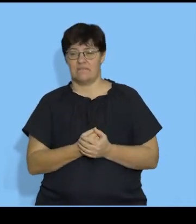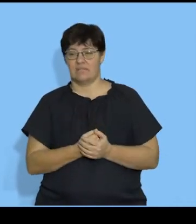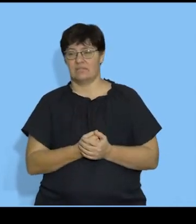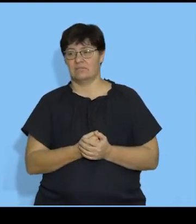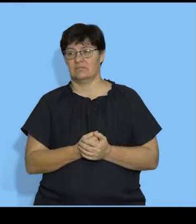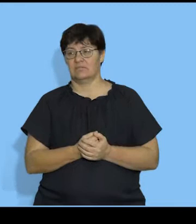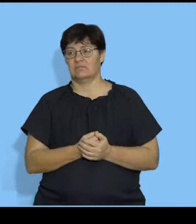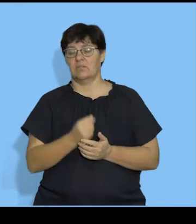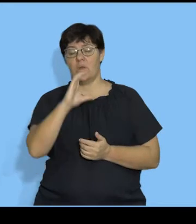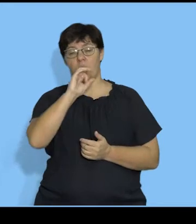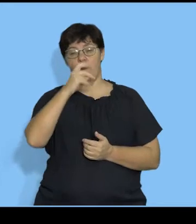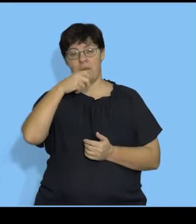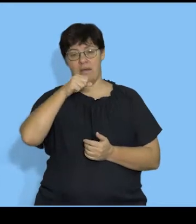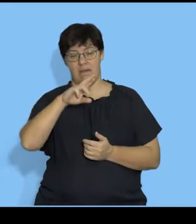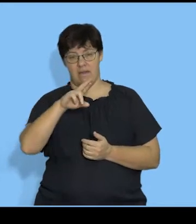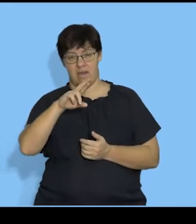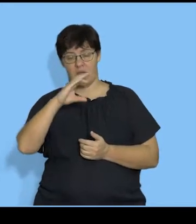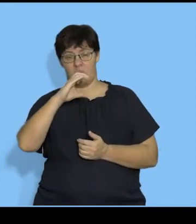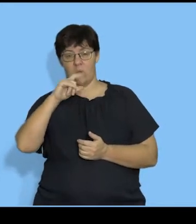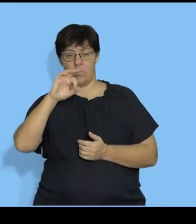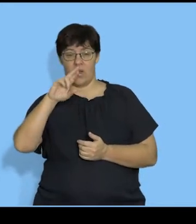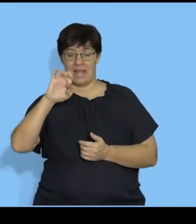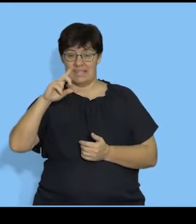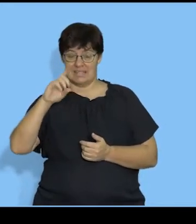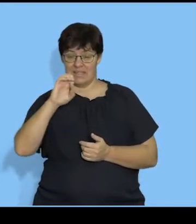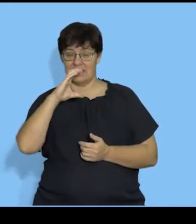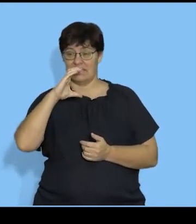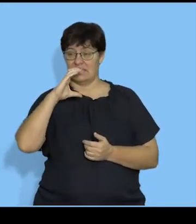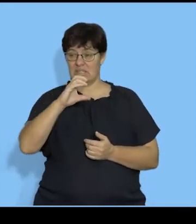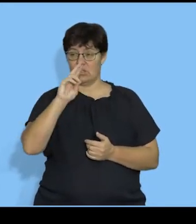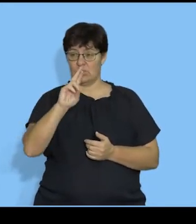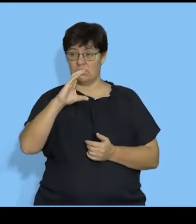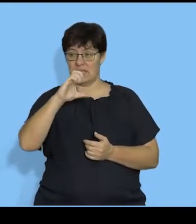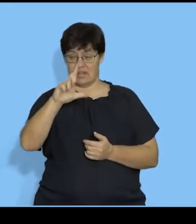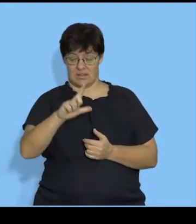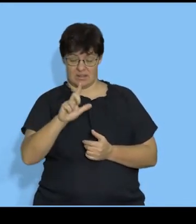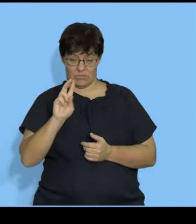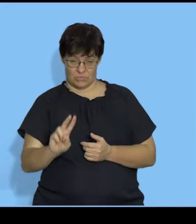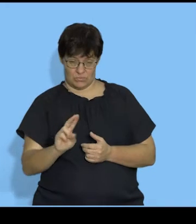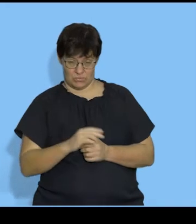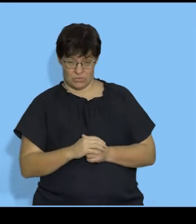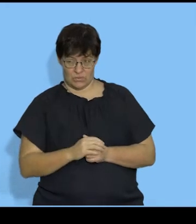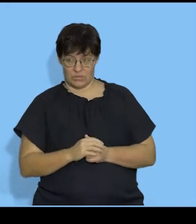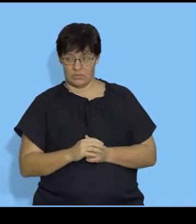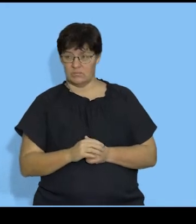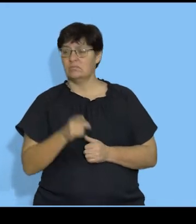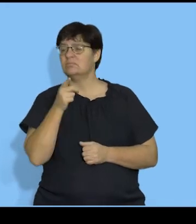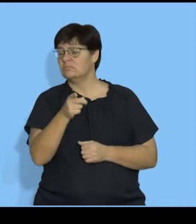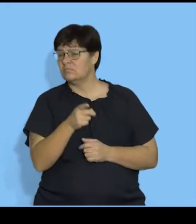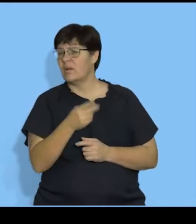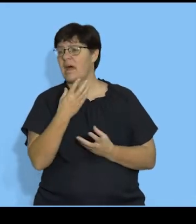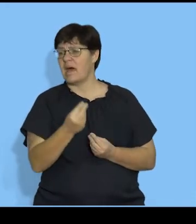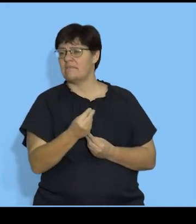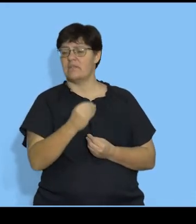chloride. Okay. Right. So in this copper chloride, which ions are present in this solution? We've got the copper